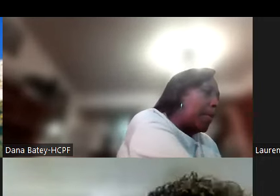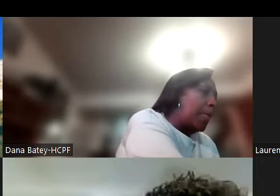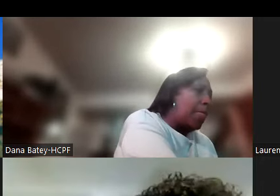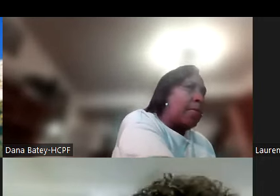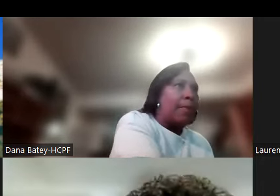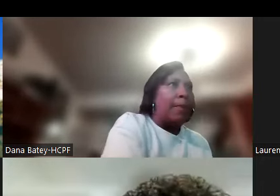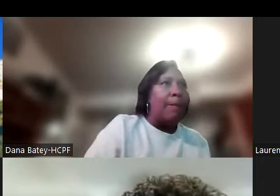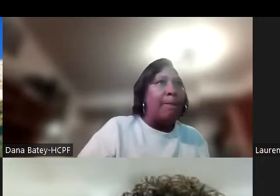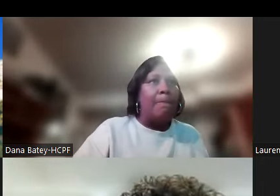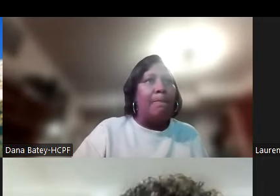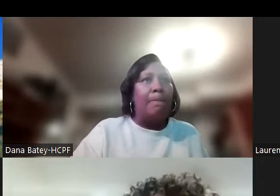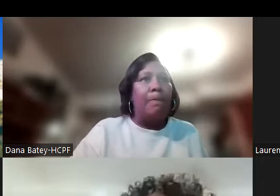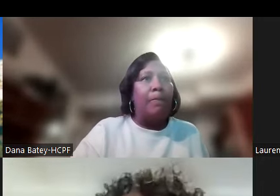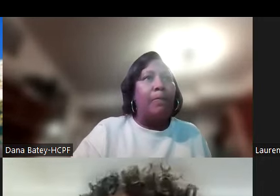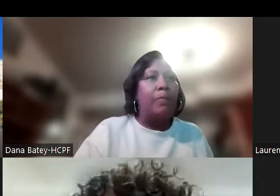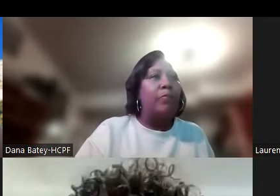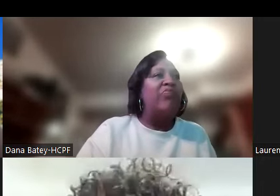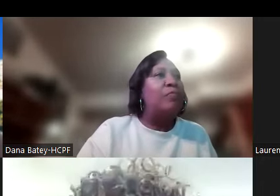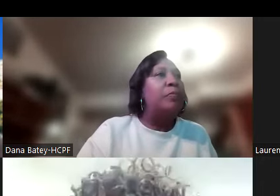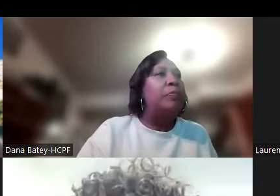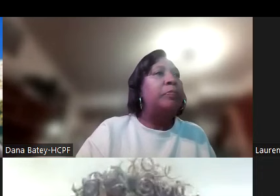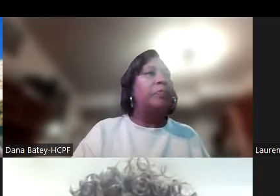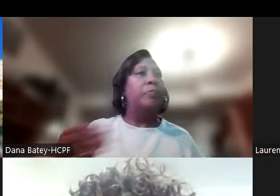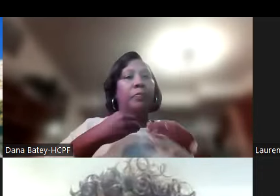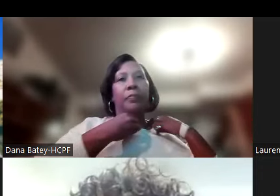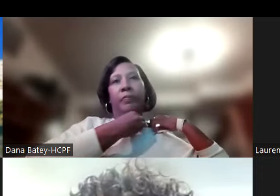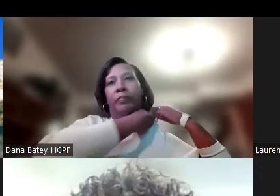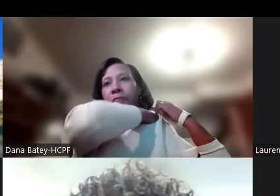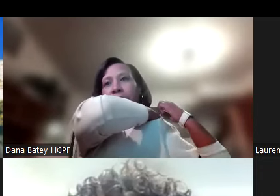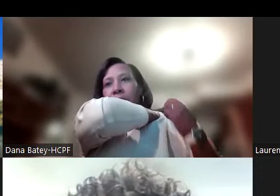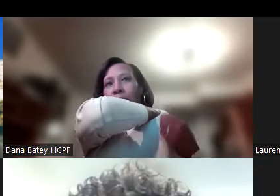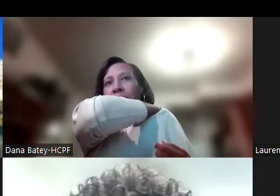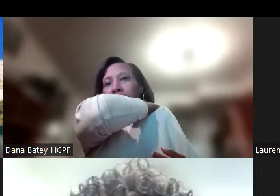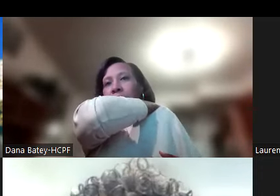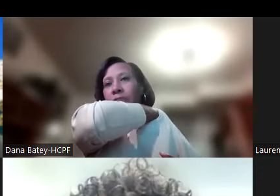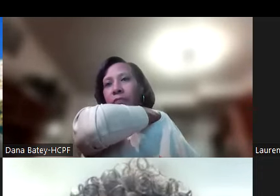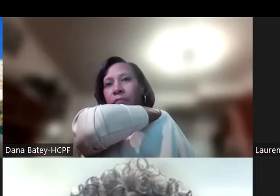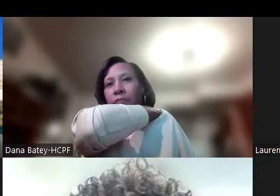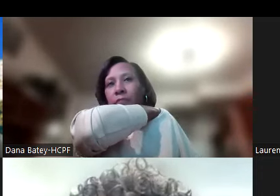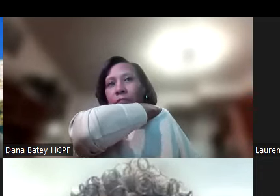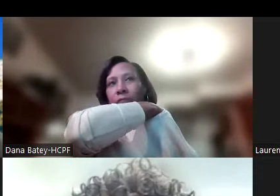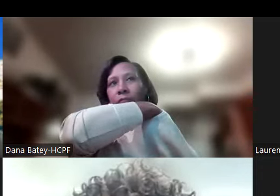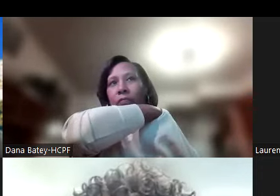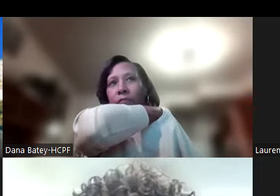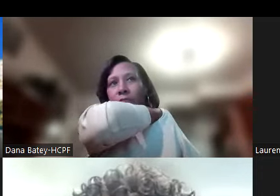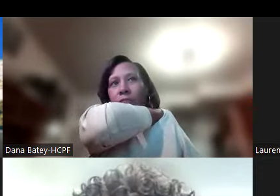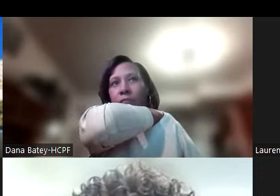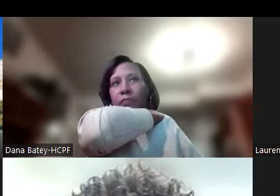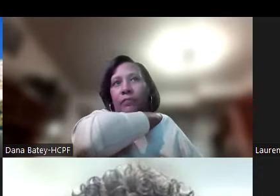I can jump in with our recommendations. So for ours, we actually ended